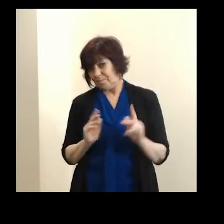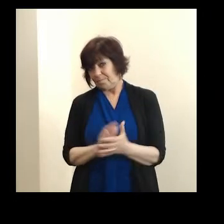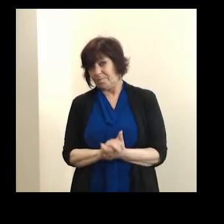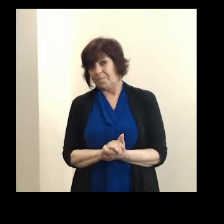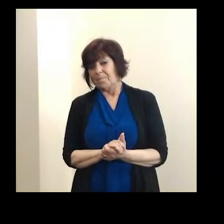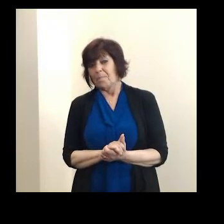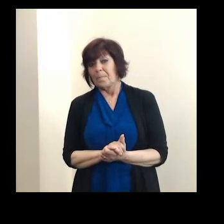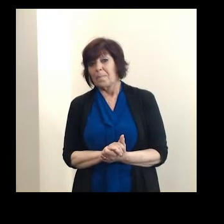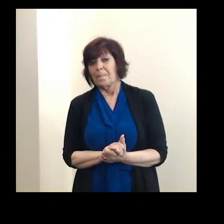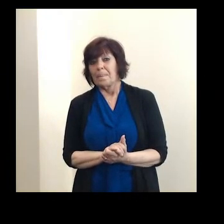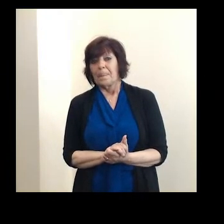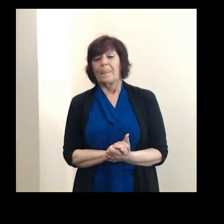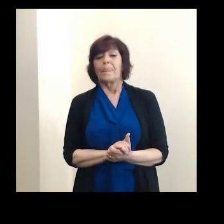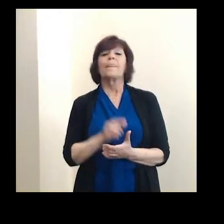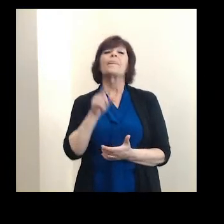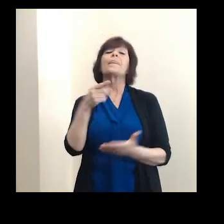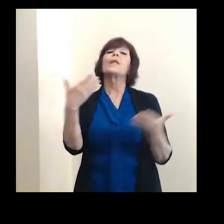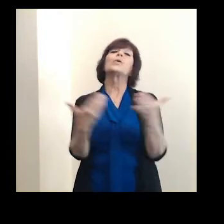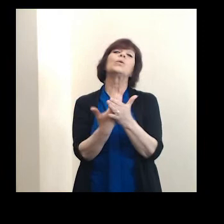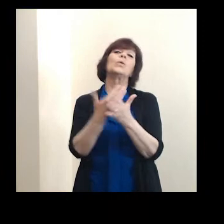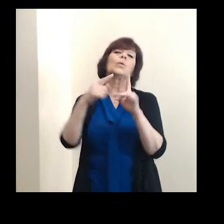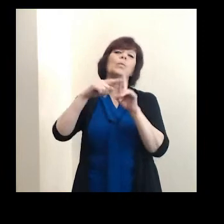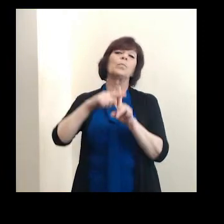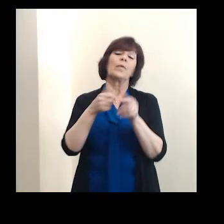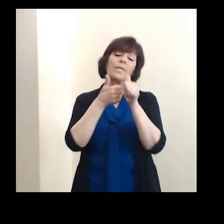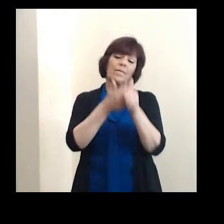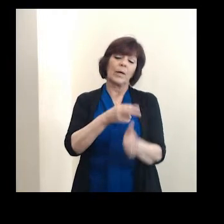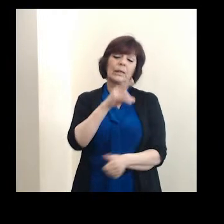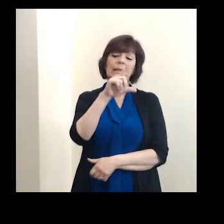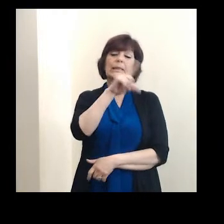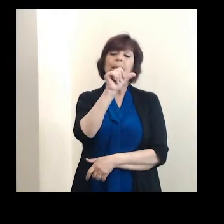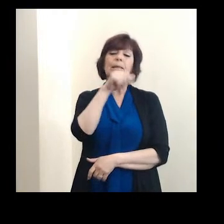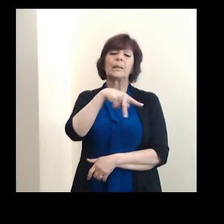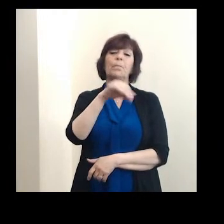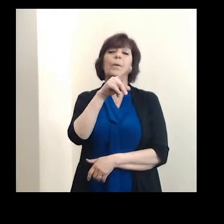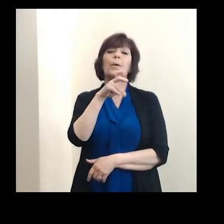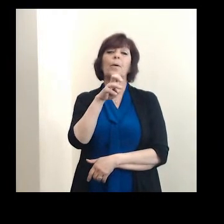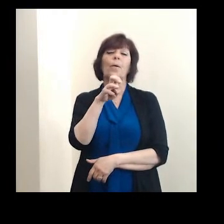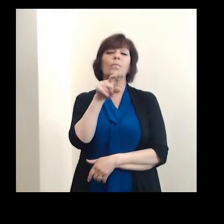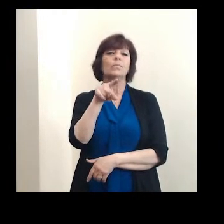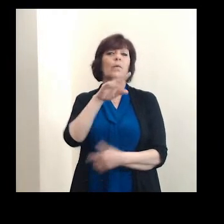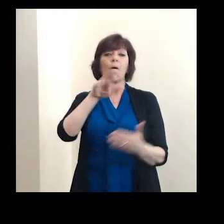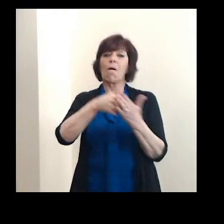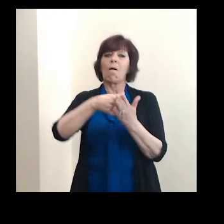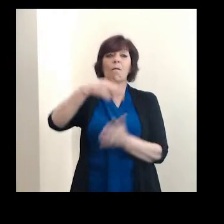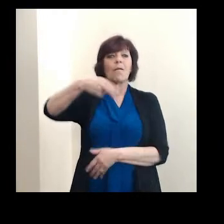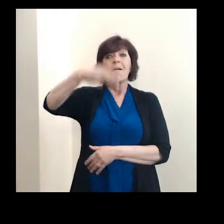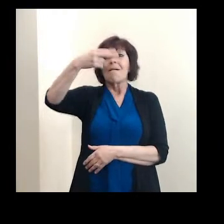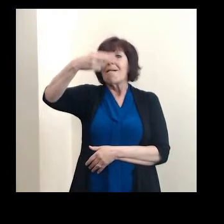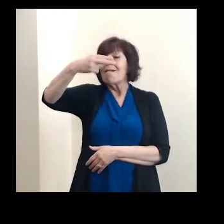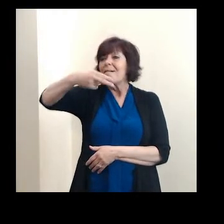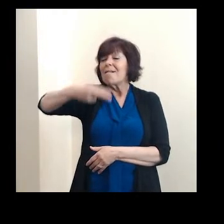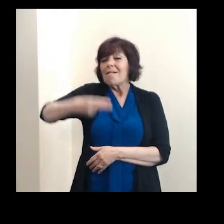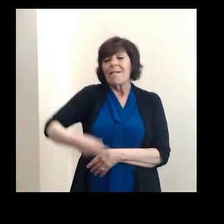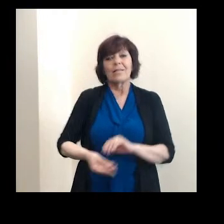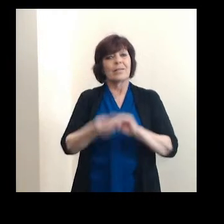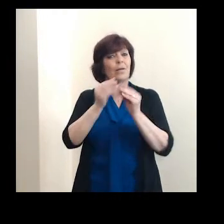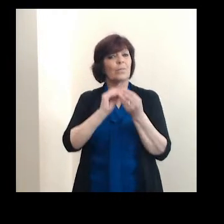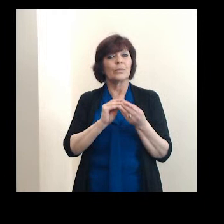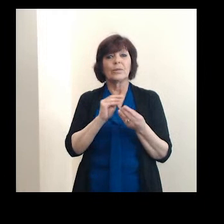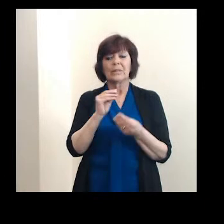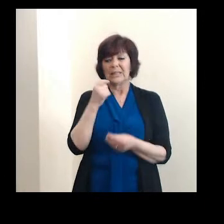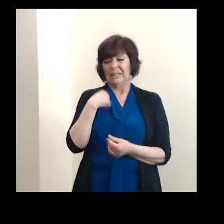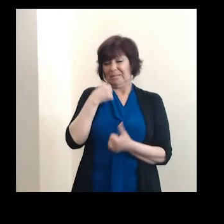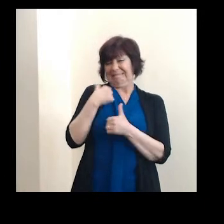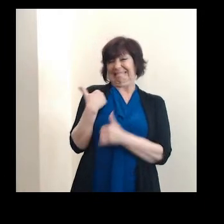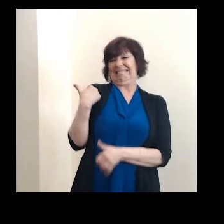November. New COVID cases by zip code week ending April 3rd, they are all high. It wasn't that long